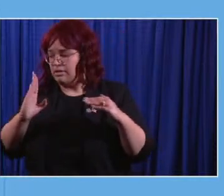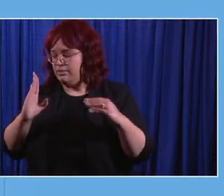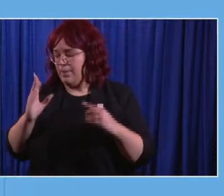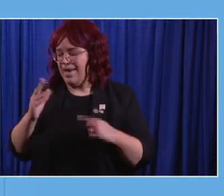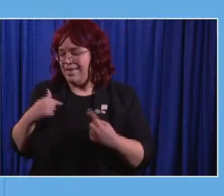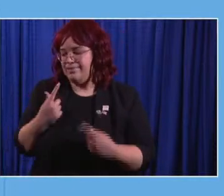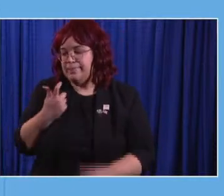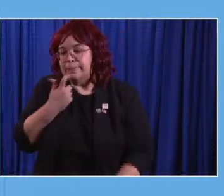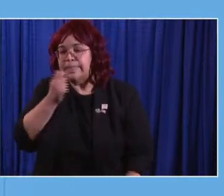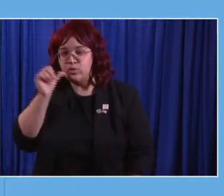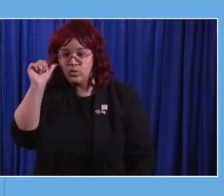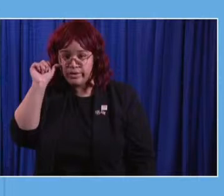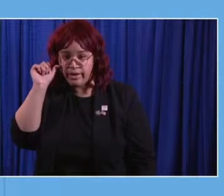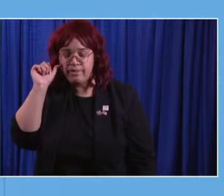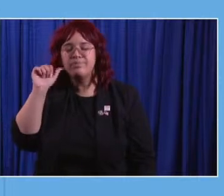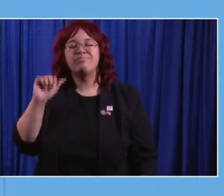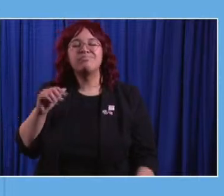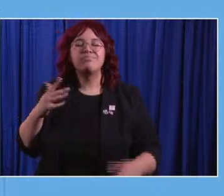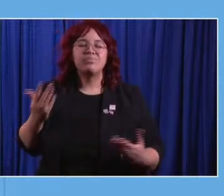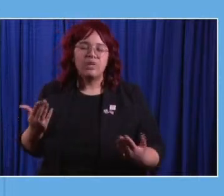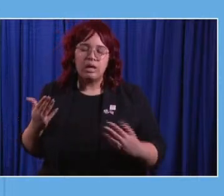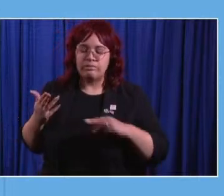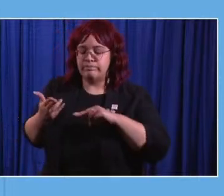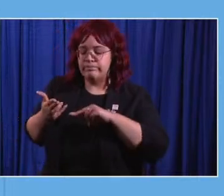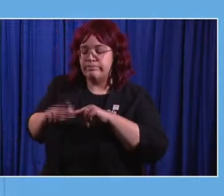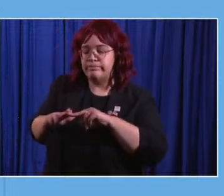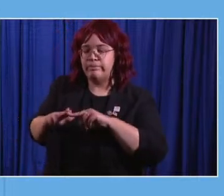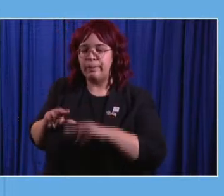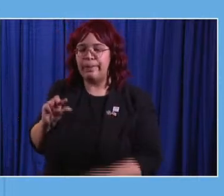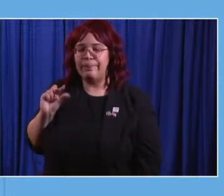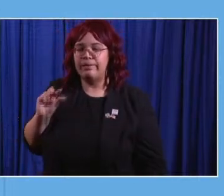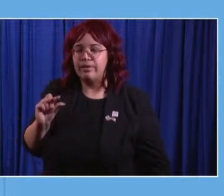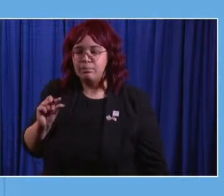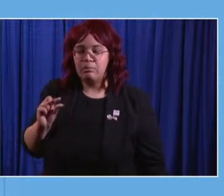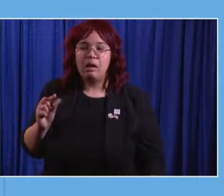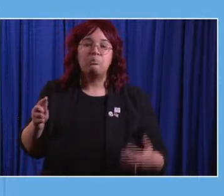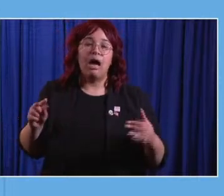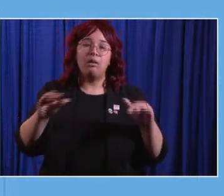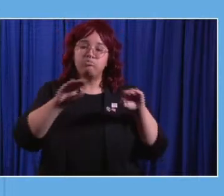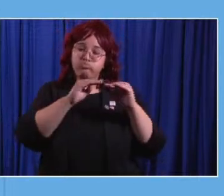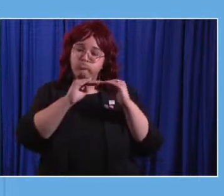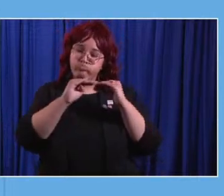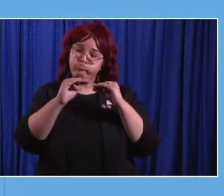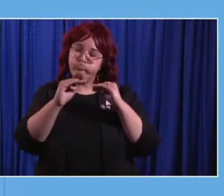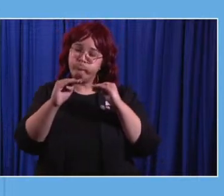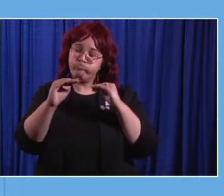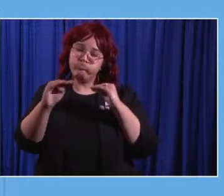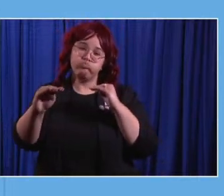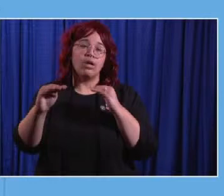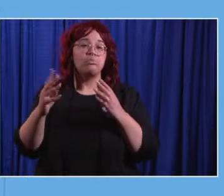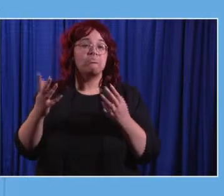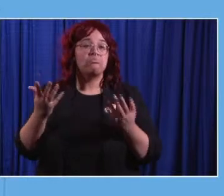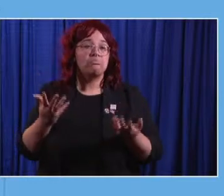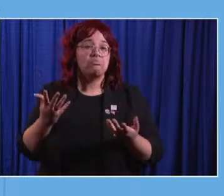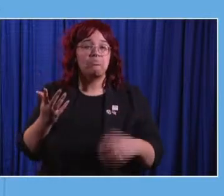uptick, but still maintaining pretty decent numbers,